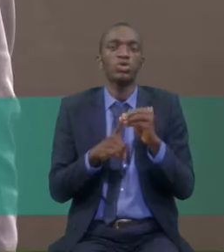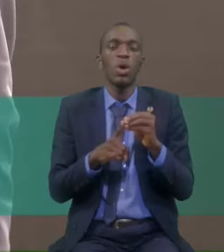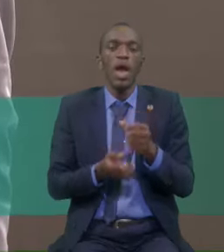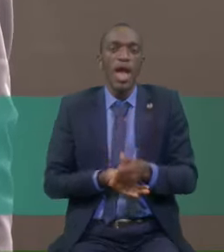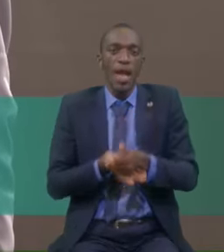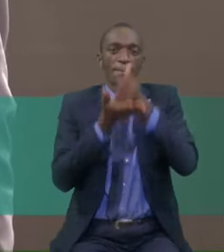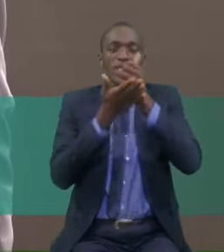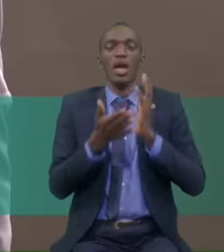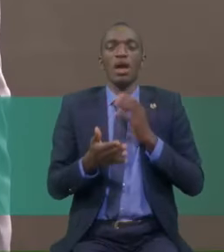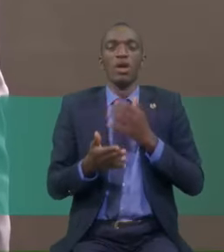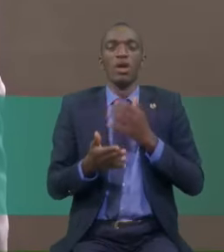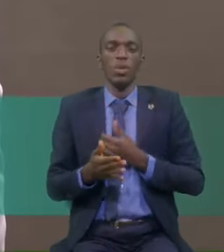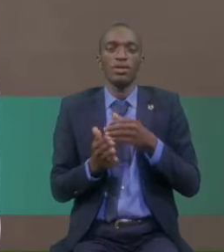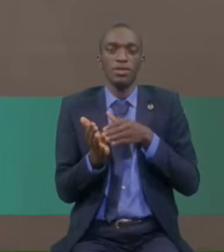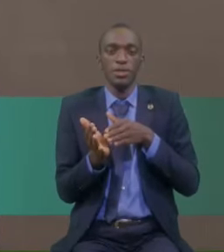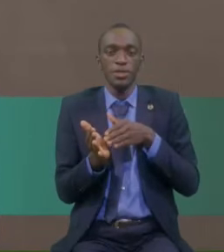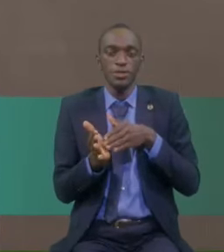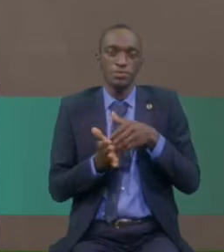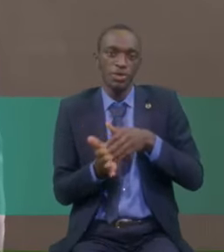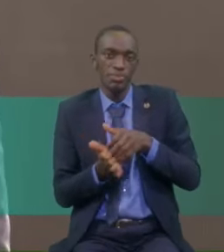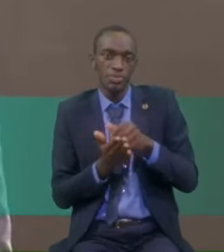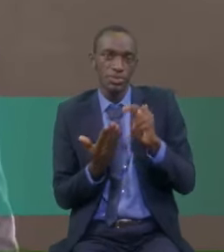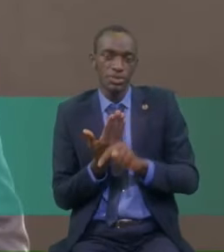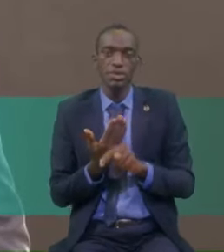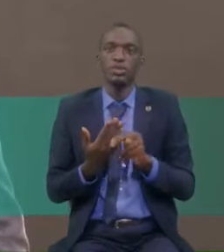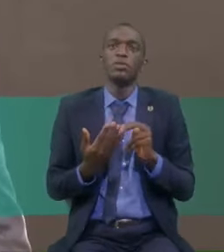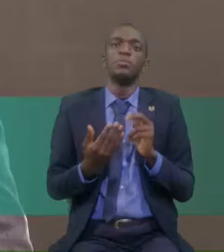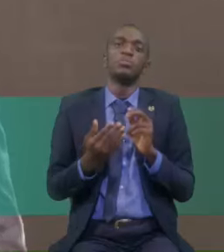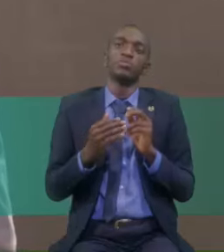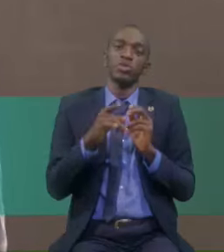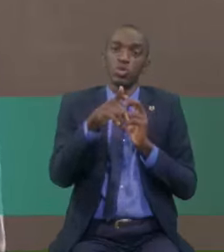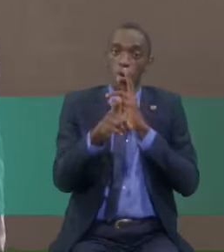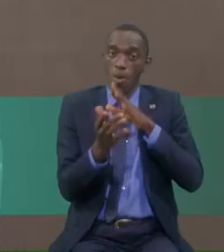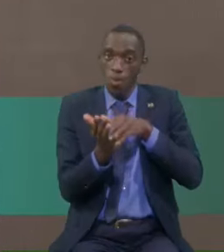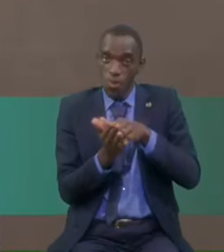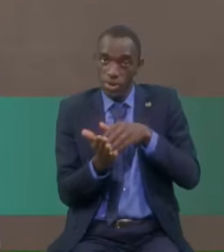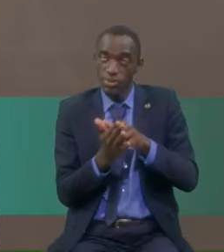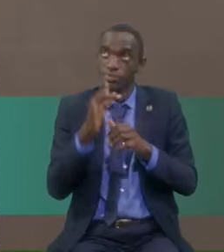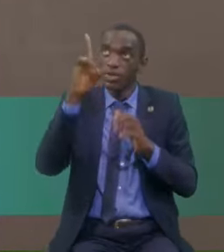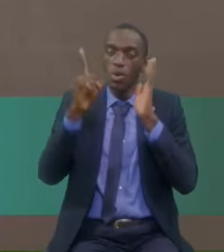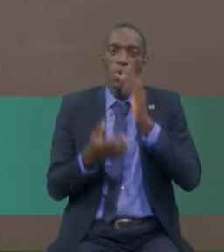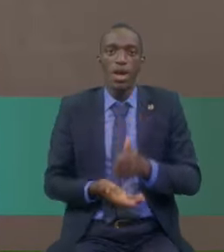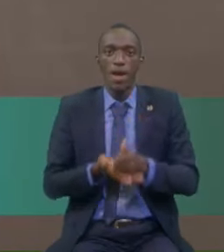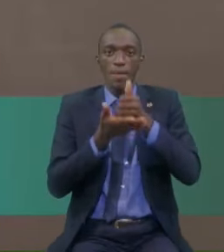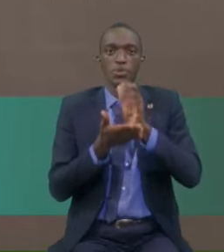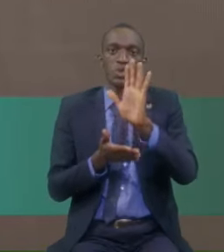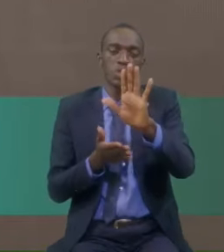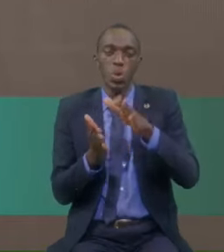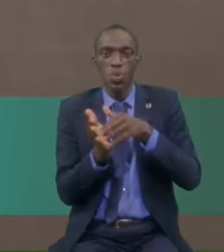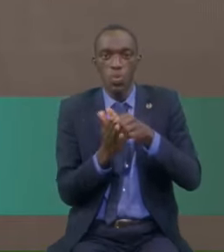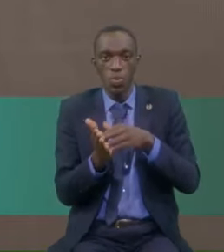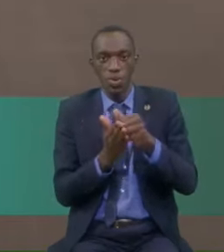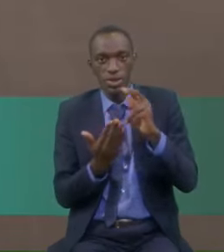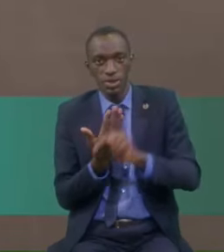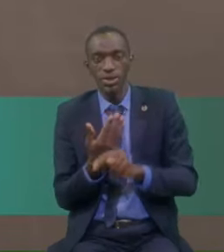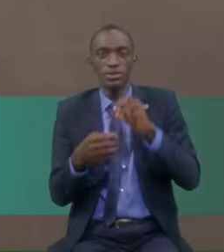will help your weakness. I said, it will help your weakness. I am